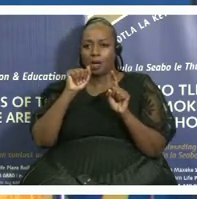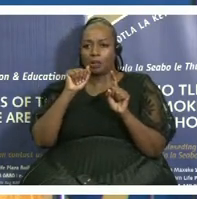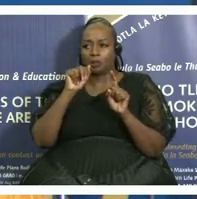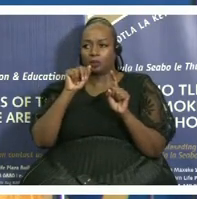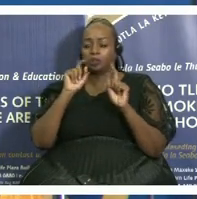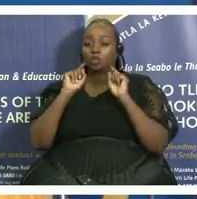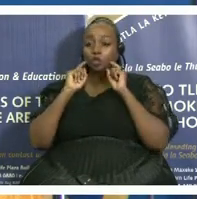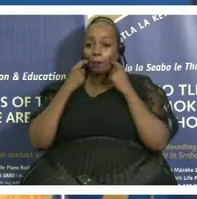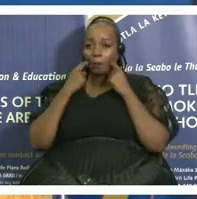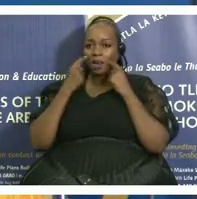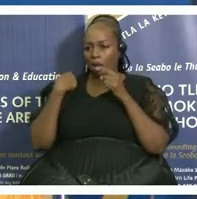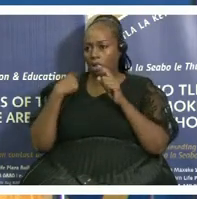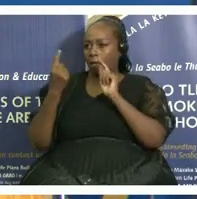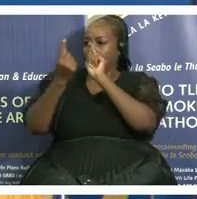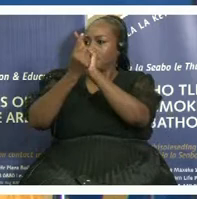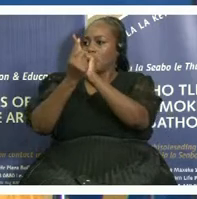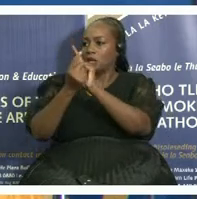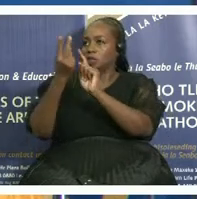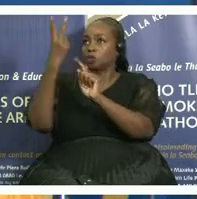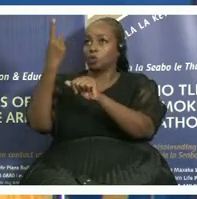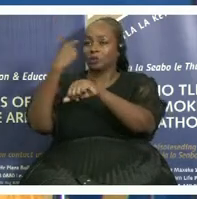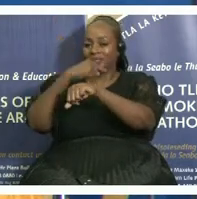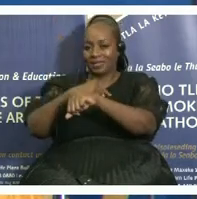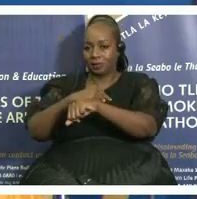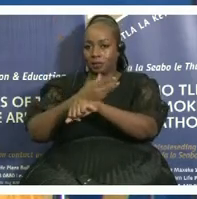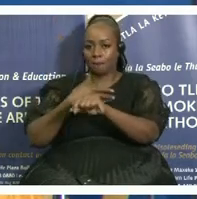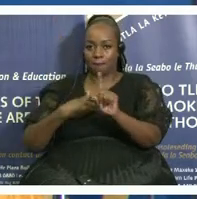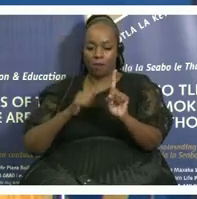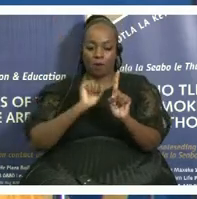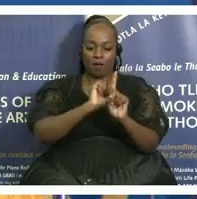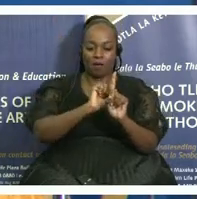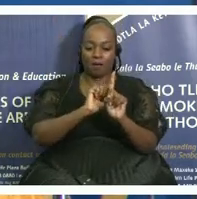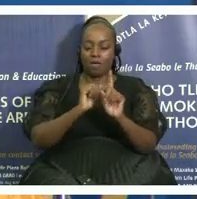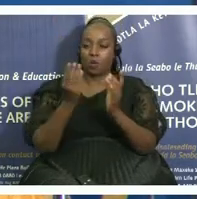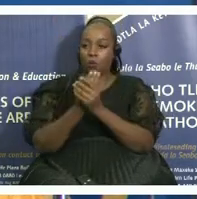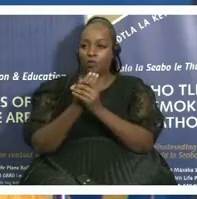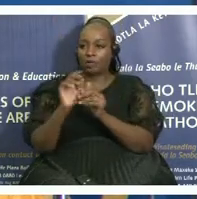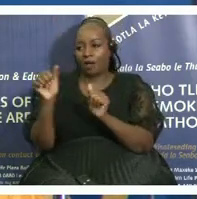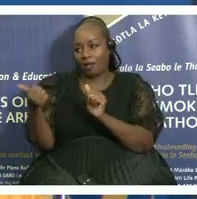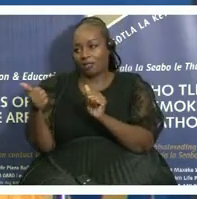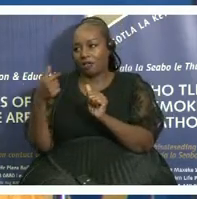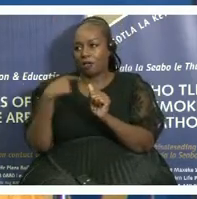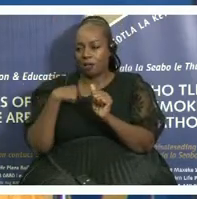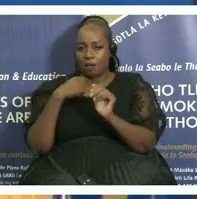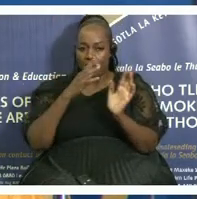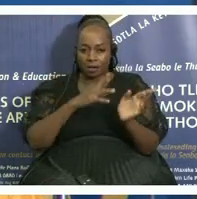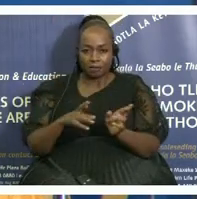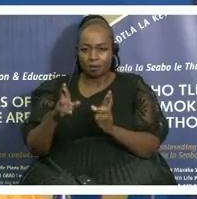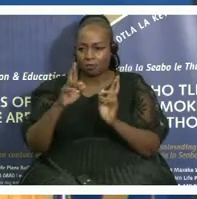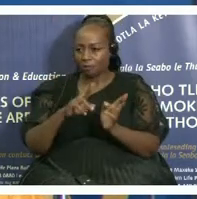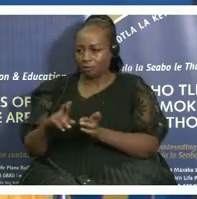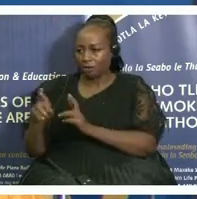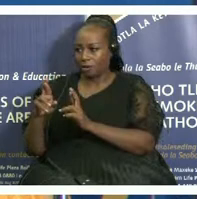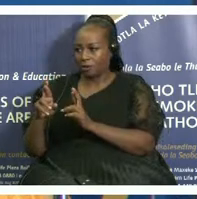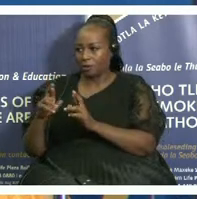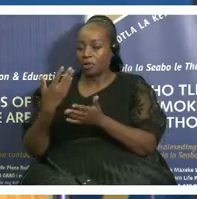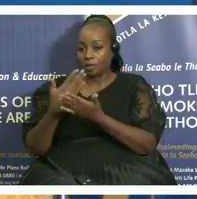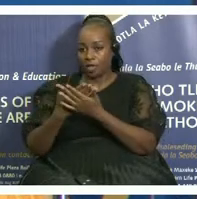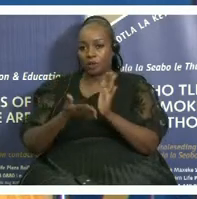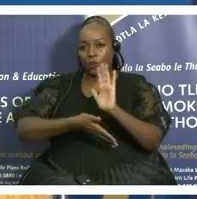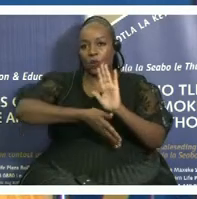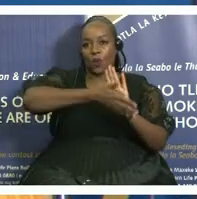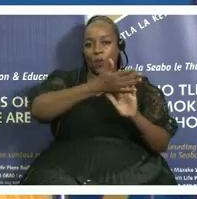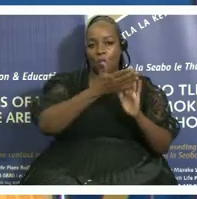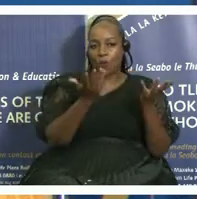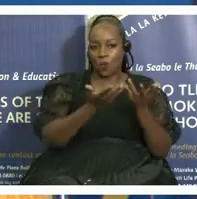matsatsi a mabedi a fetileng le mme wa hae a na le ba bang ba ne ba itukisetsa ona tsatsi le yona hore a tsamaye mme